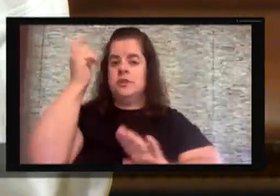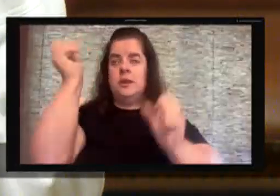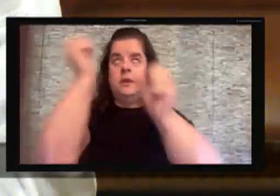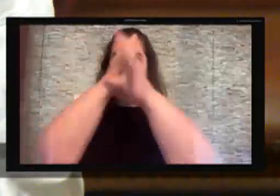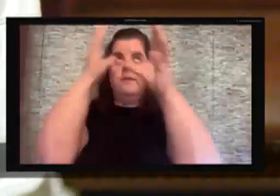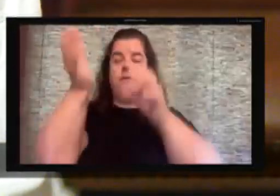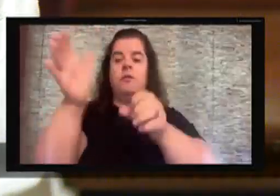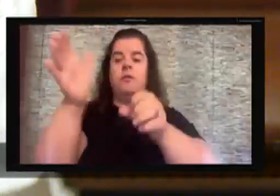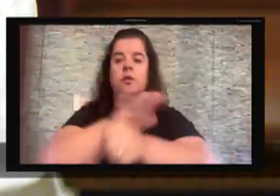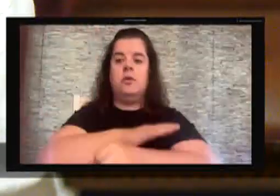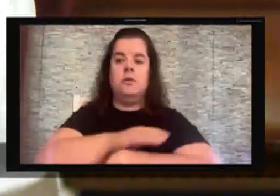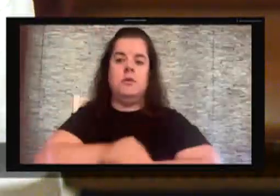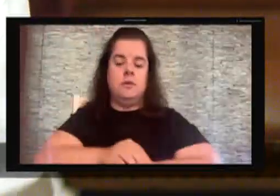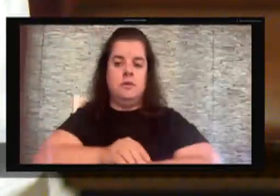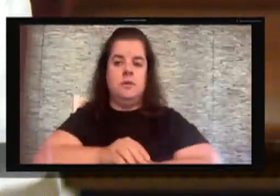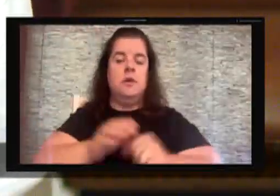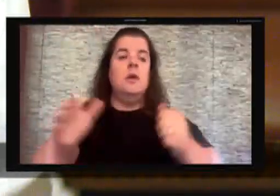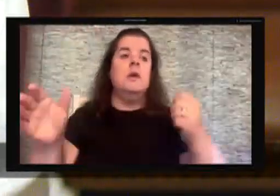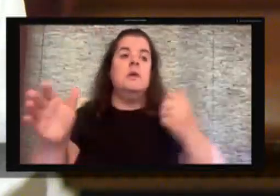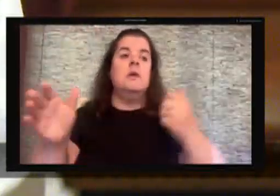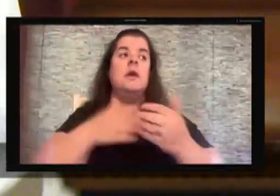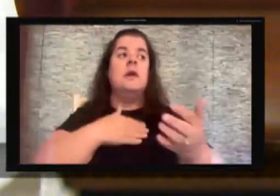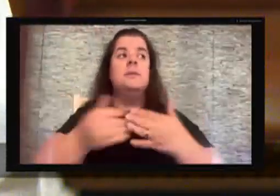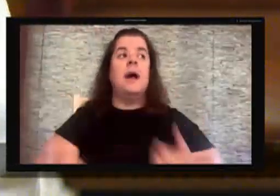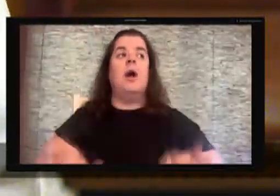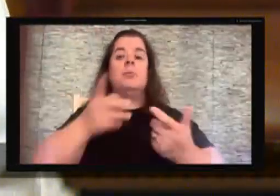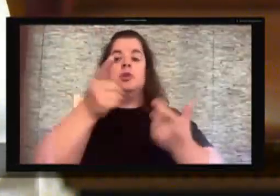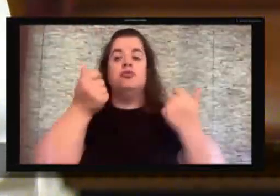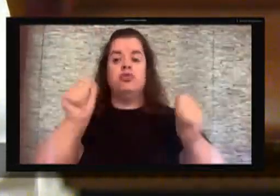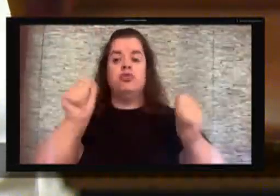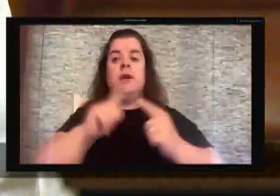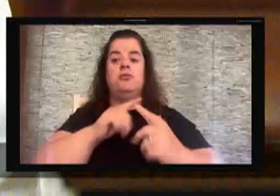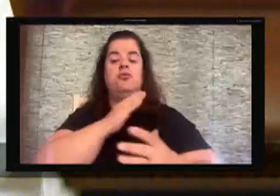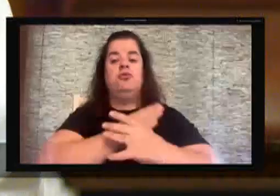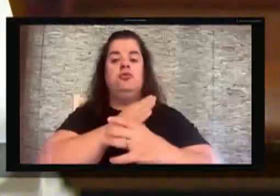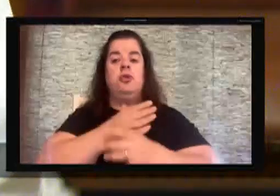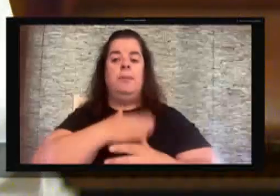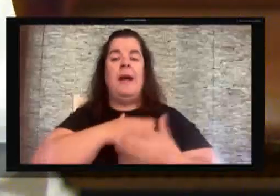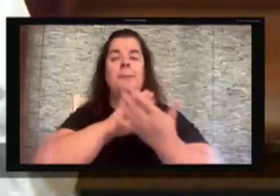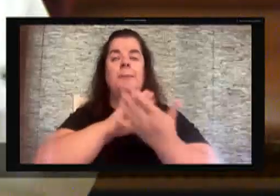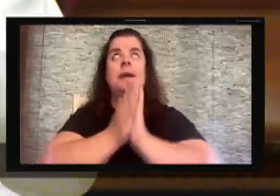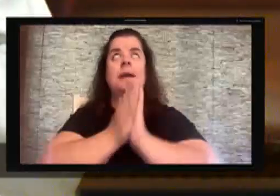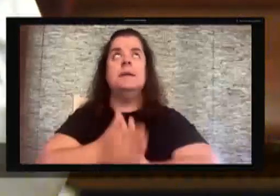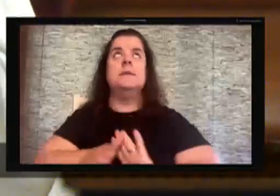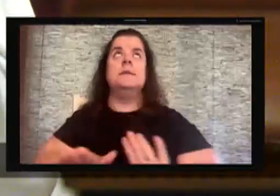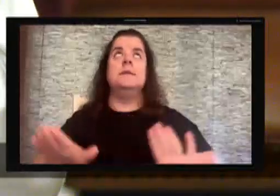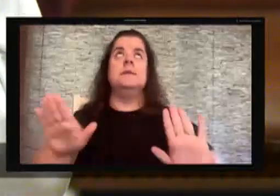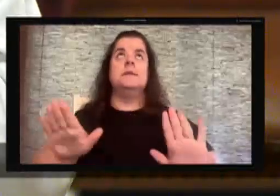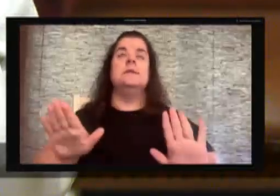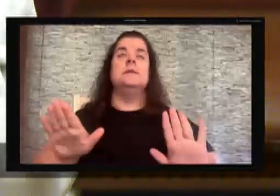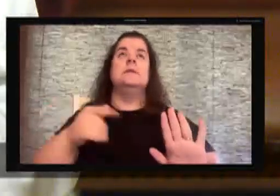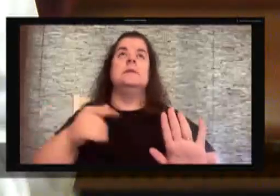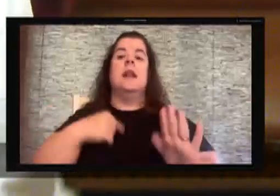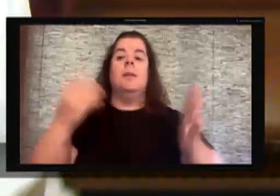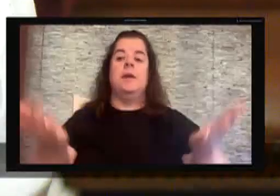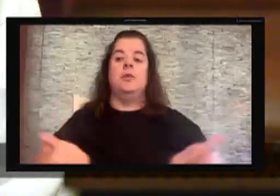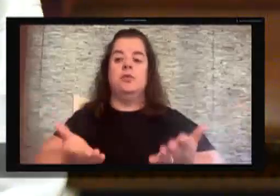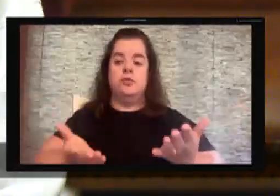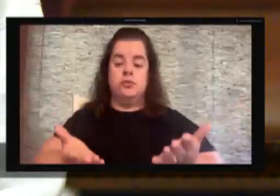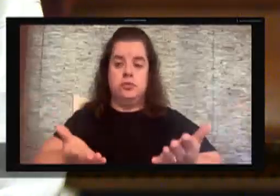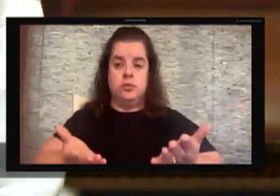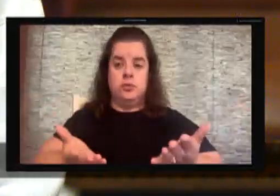No matter how much you people try to disturb my peace that I stand in, you